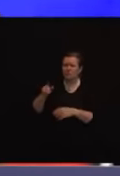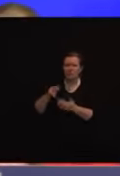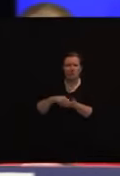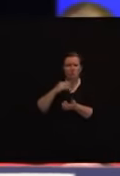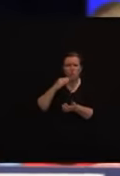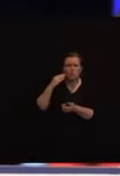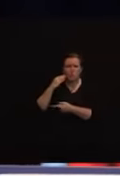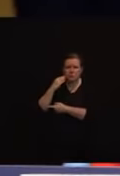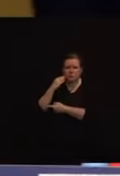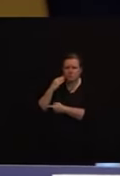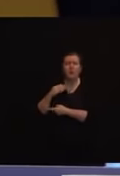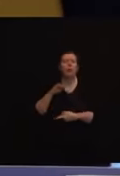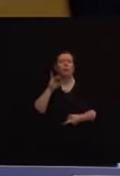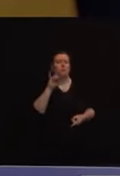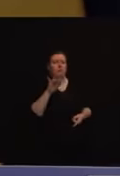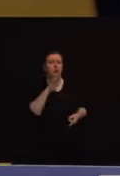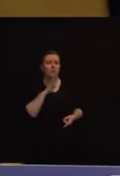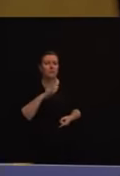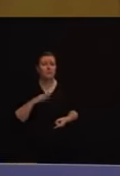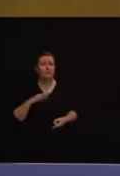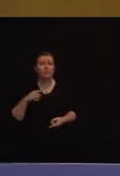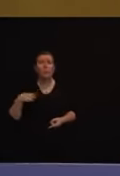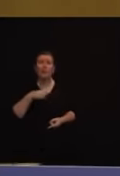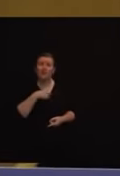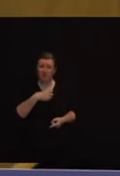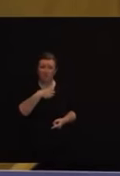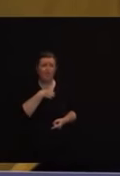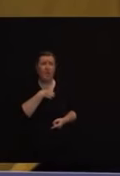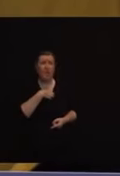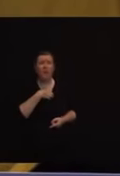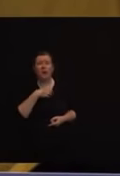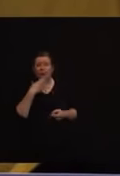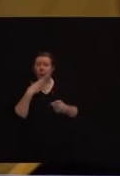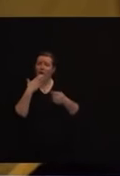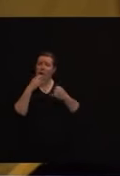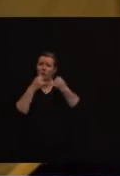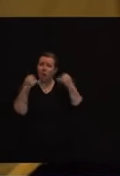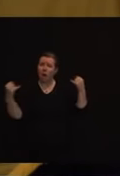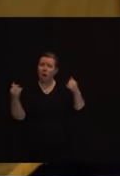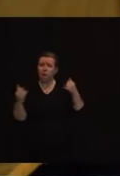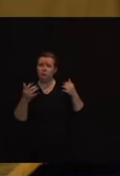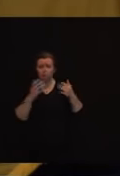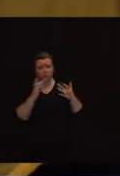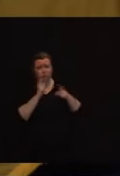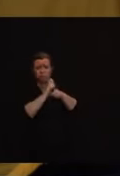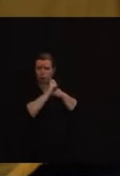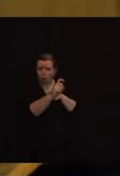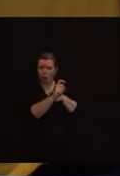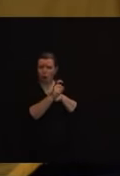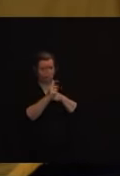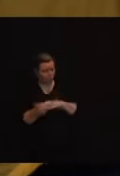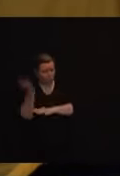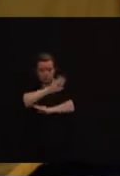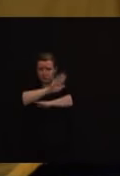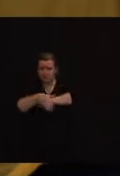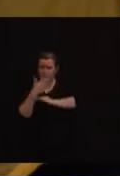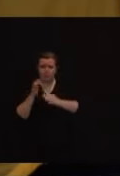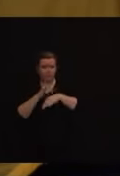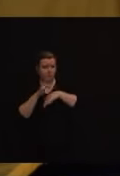that we have a complaint hotline at the Department of Health that is manned 24/7. So please use